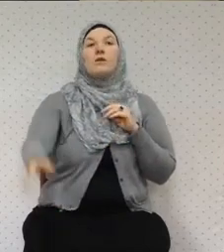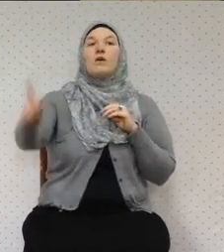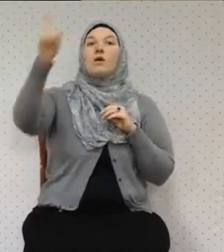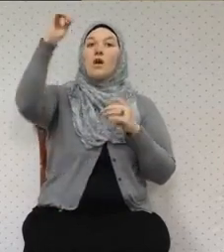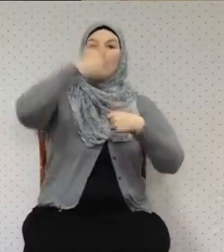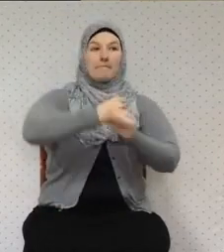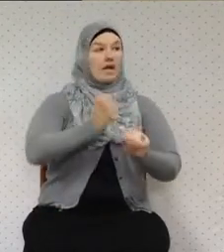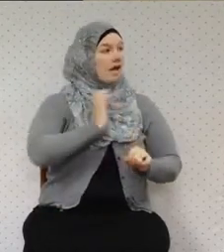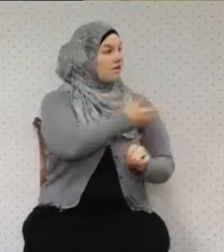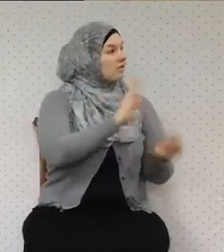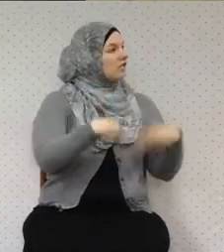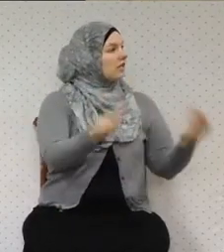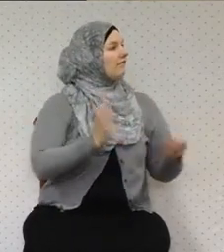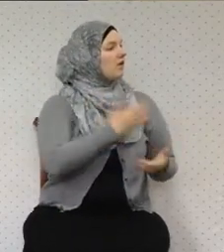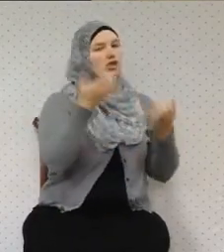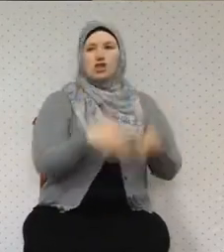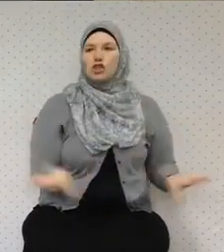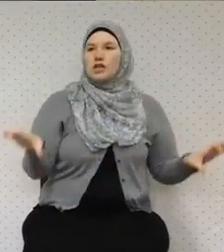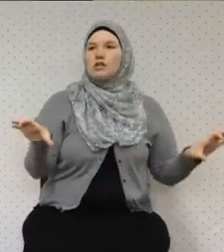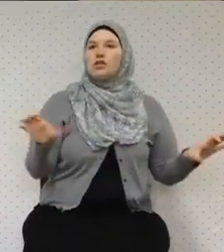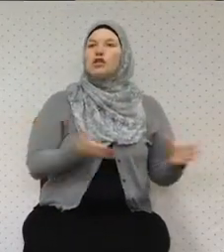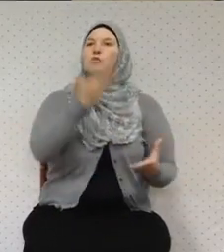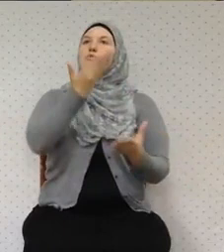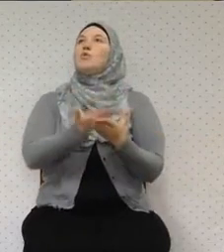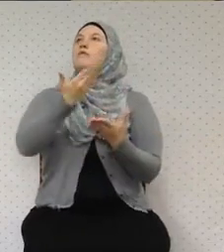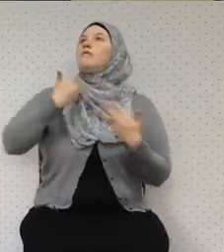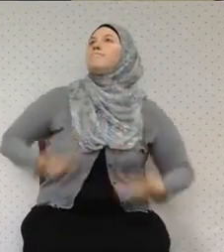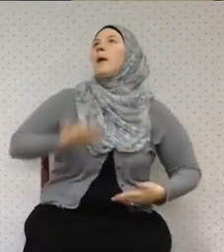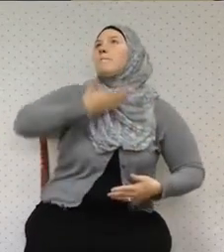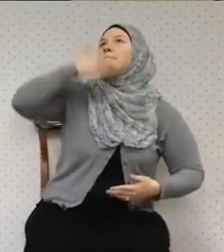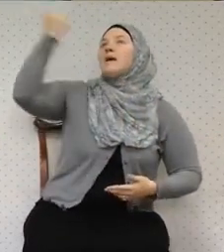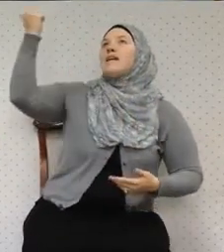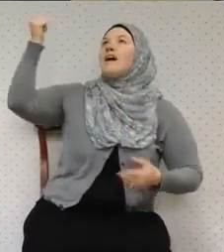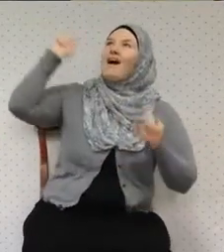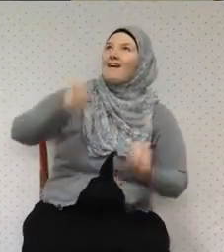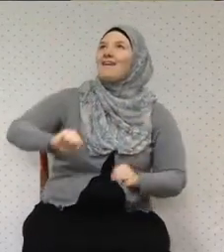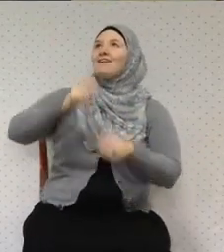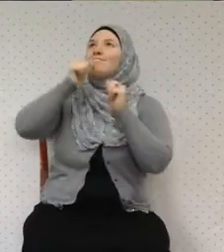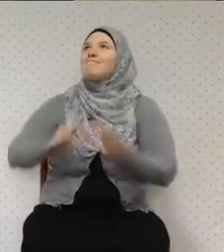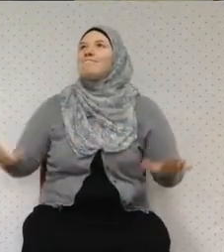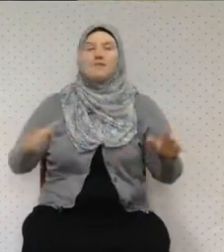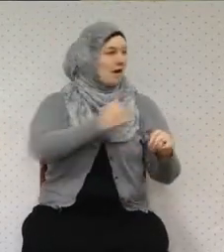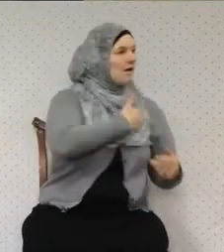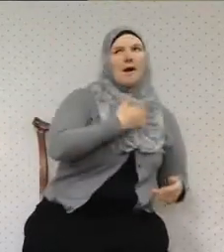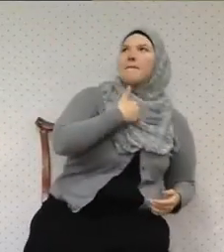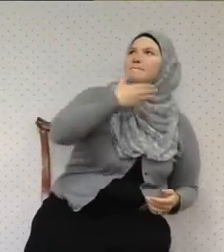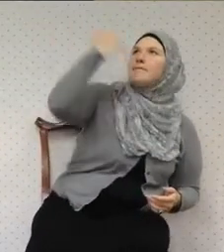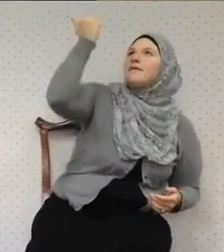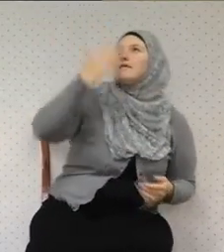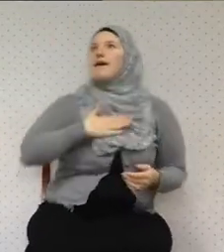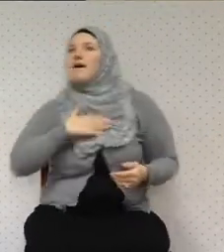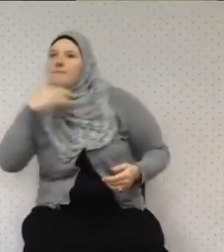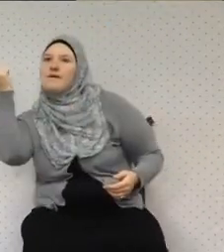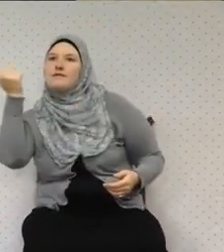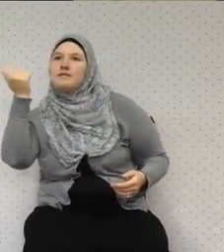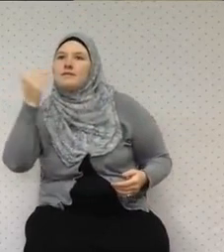to let you, give you a chance to prove who is best. Who is better and who is best